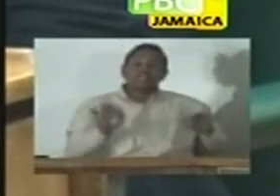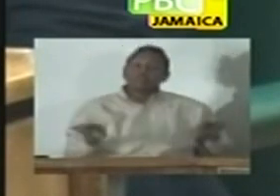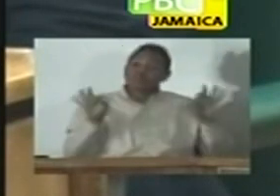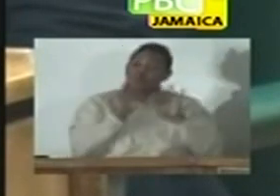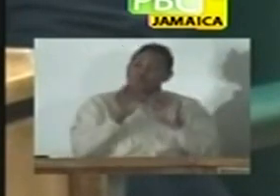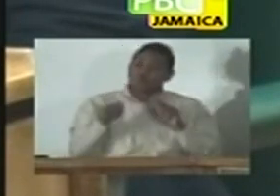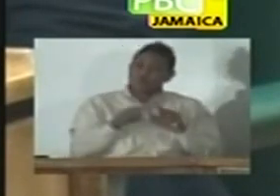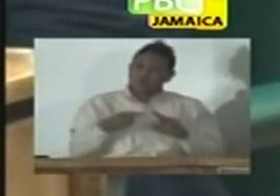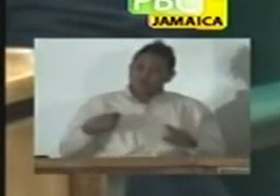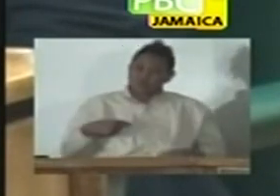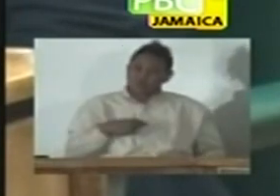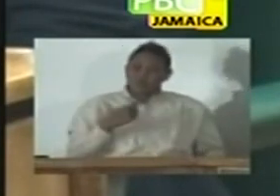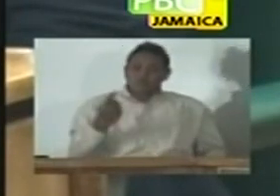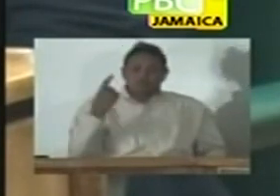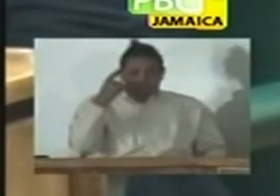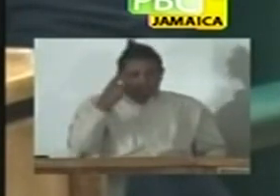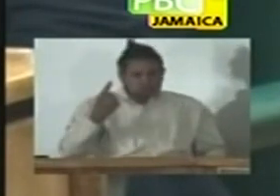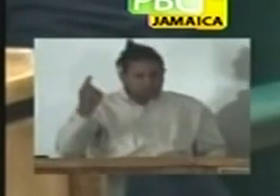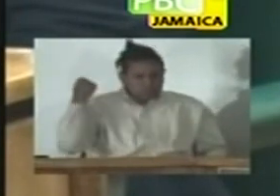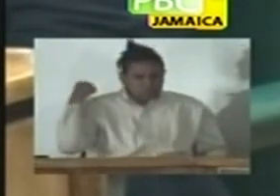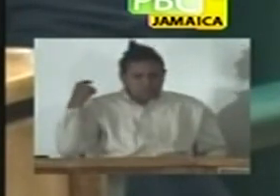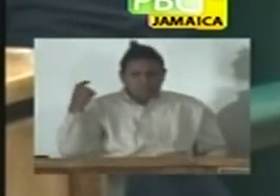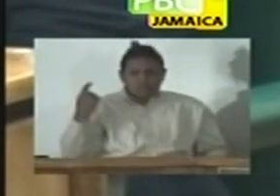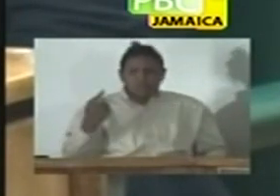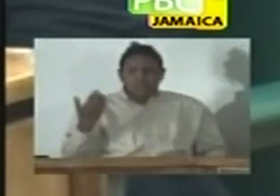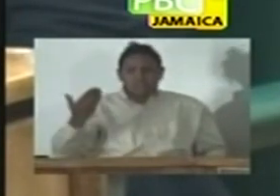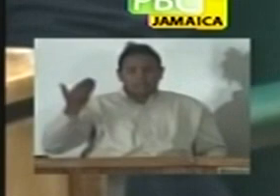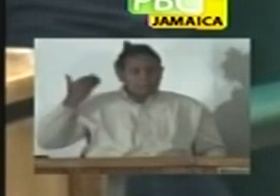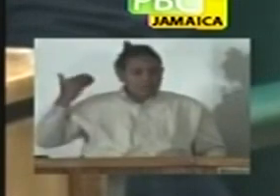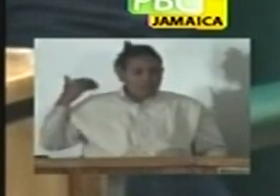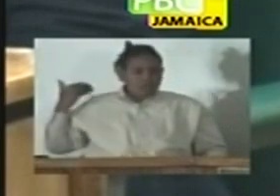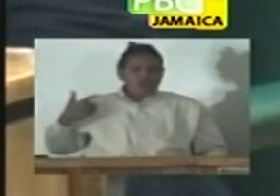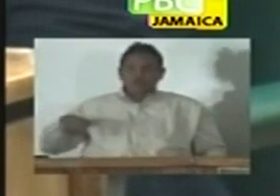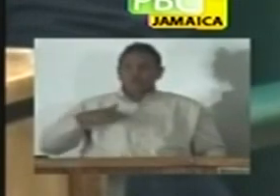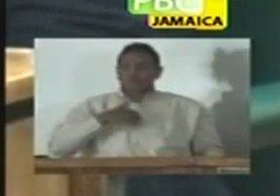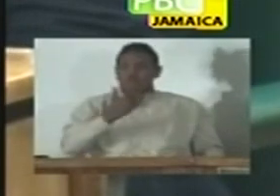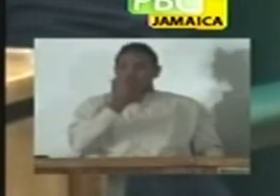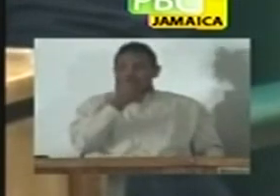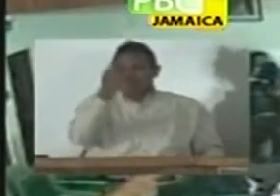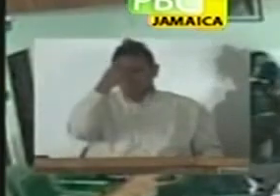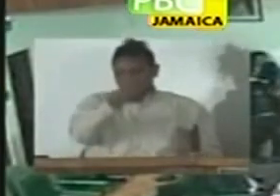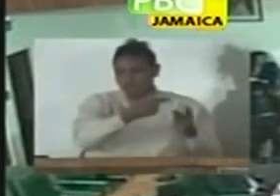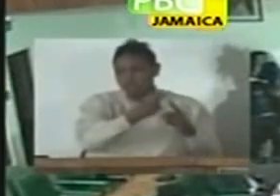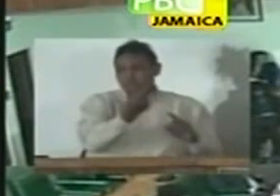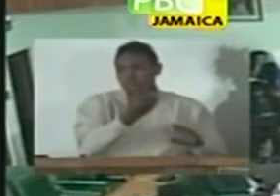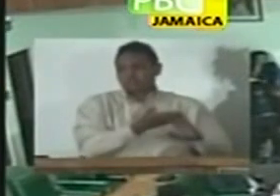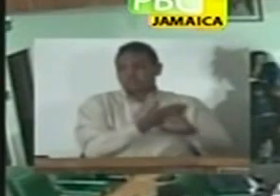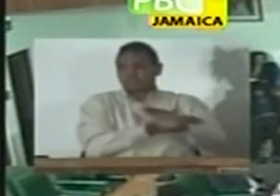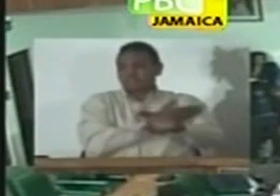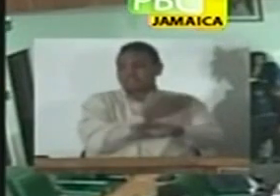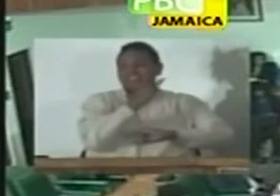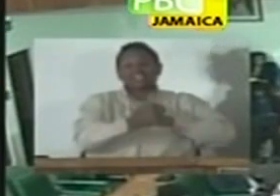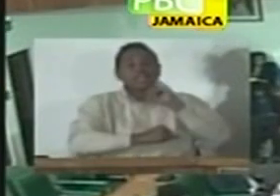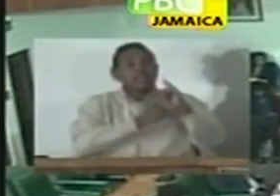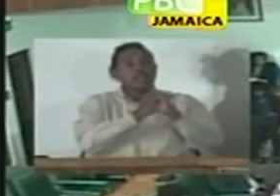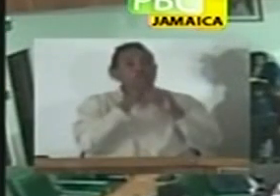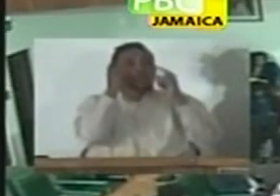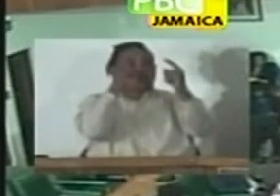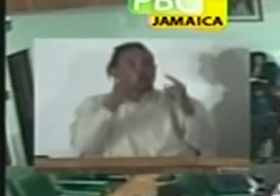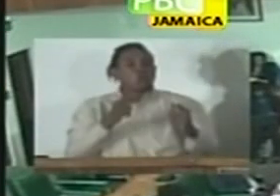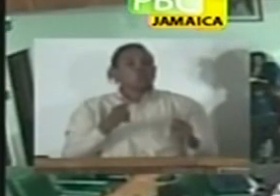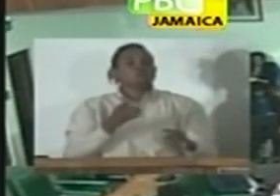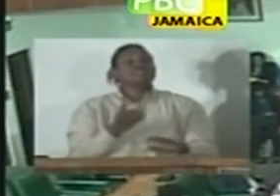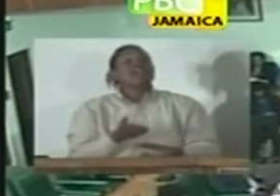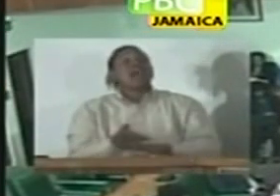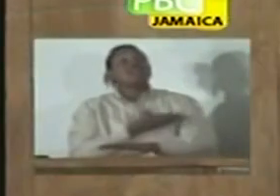we erred in the past to say we were wrong in opposing the progressive internationalism advanced by